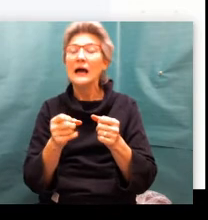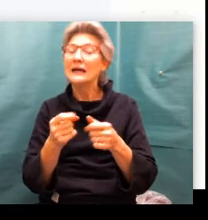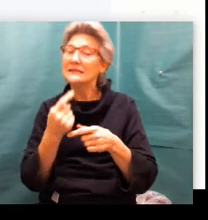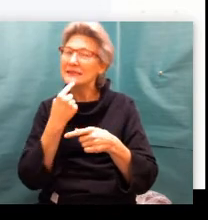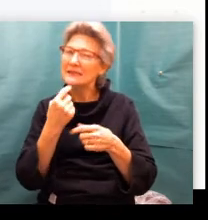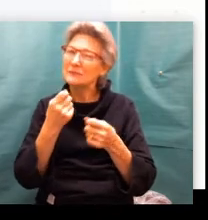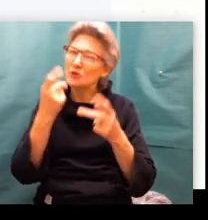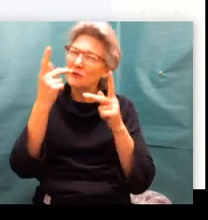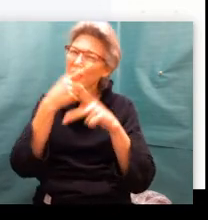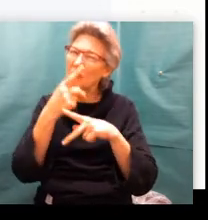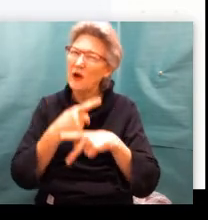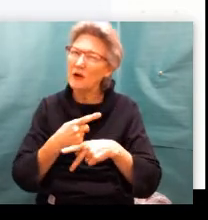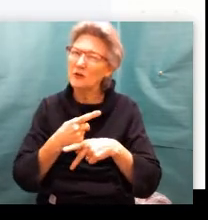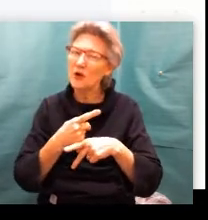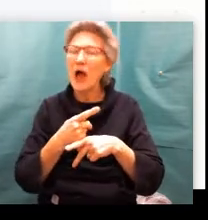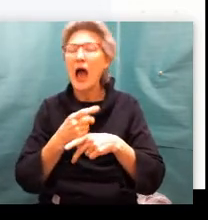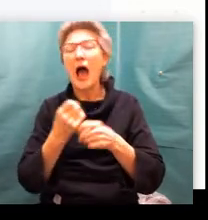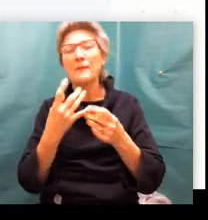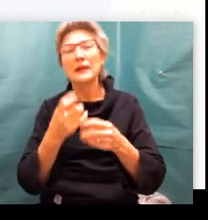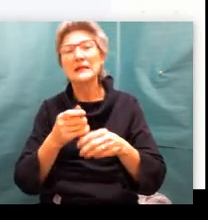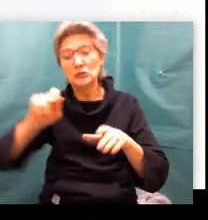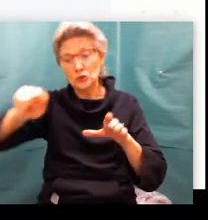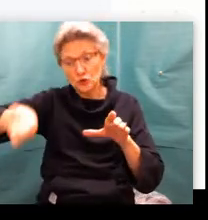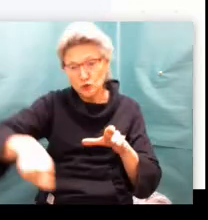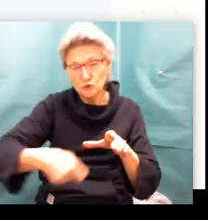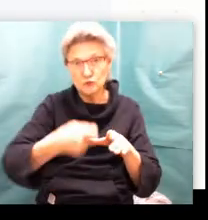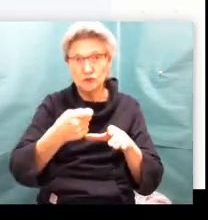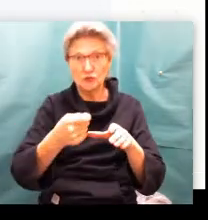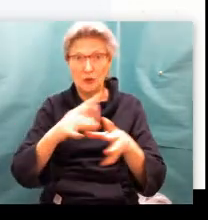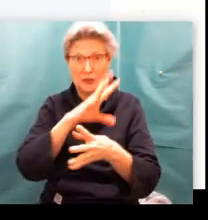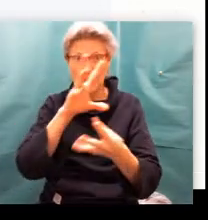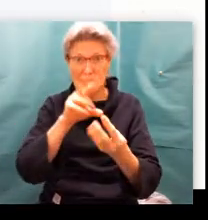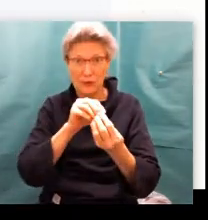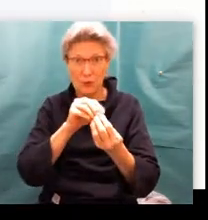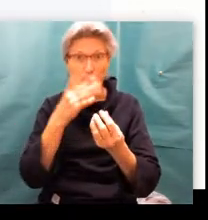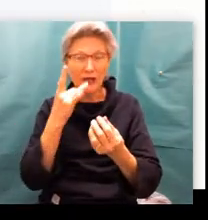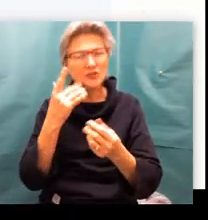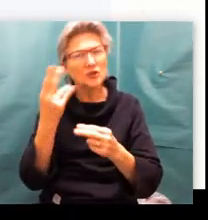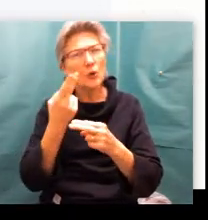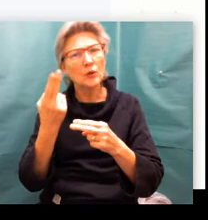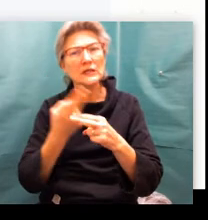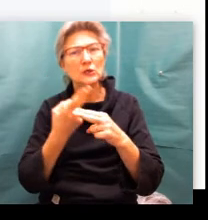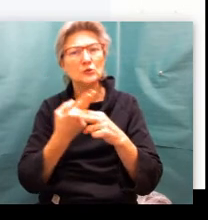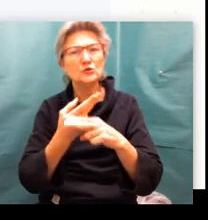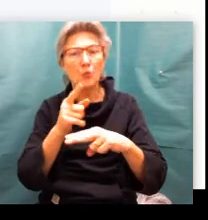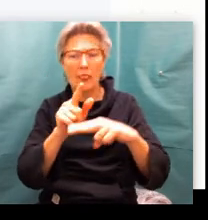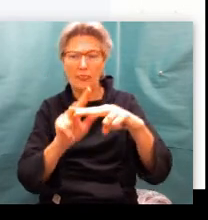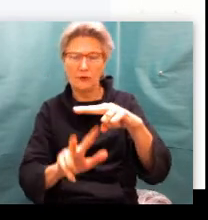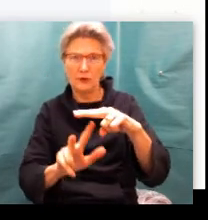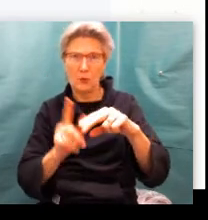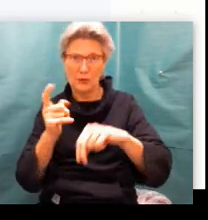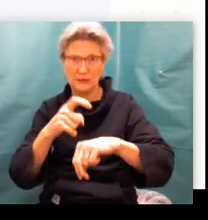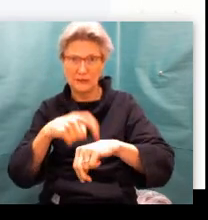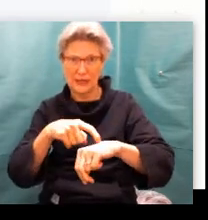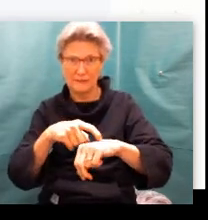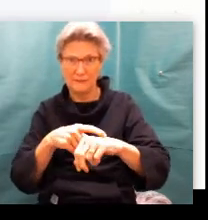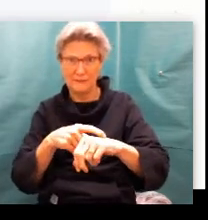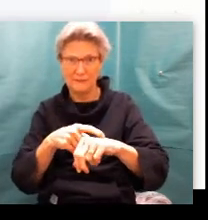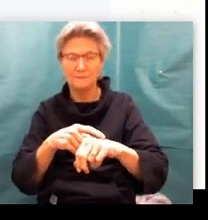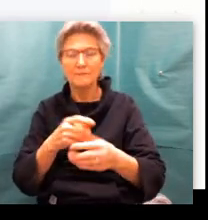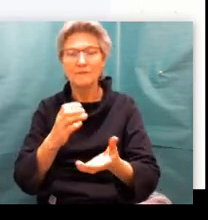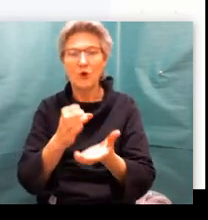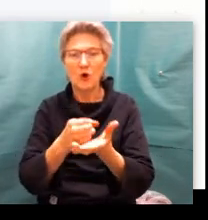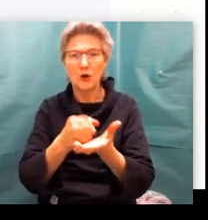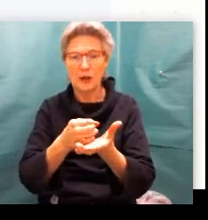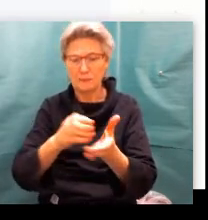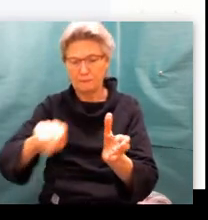I'm trying to figure out how many scoops of cheese she'll need in total. So I'm going to draw a visual to help me picture this problem